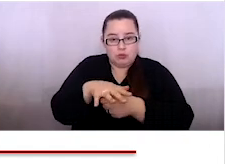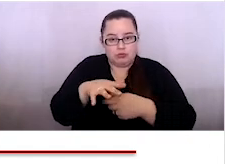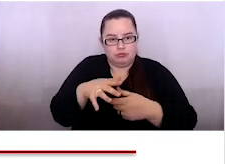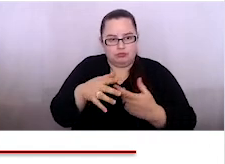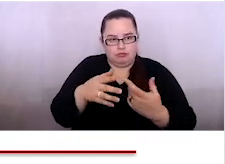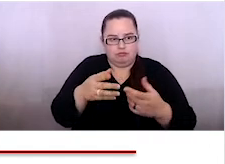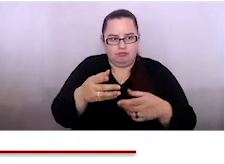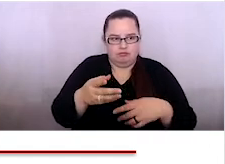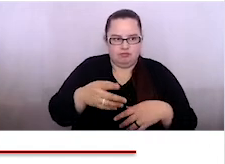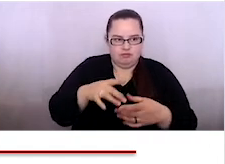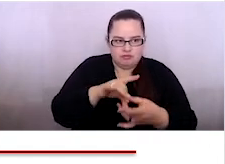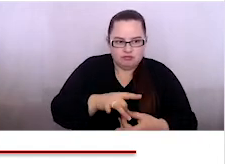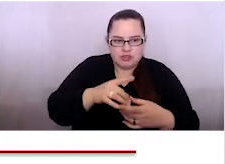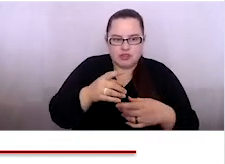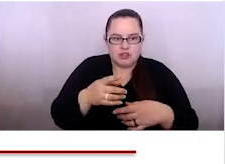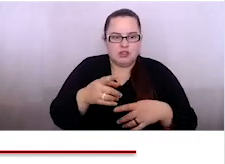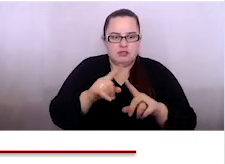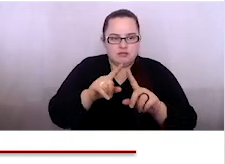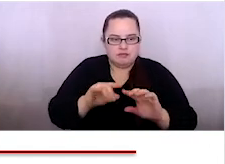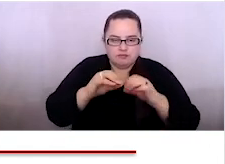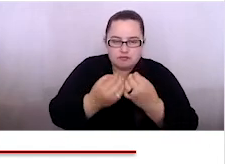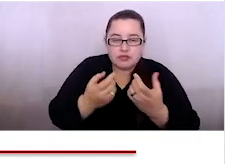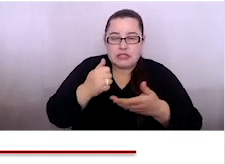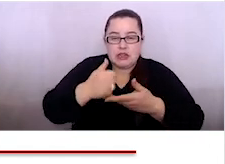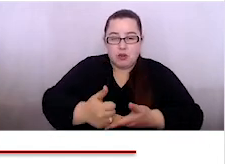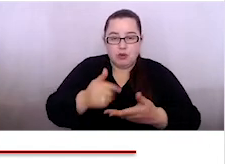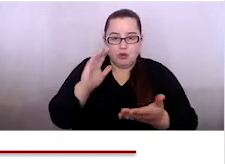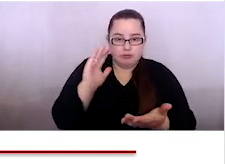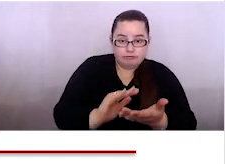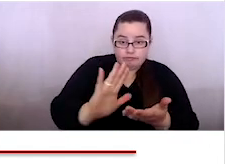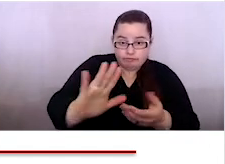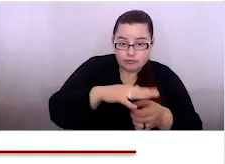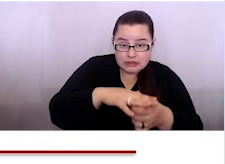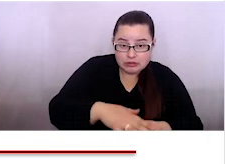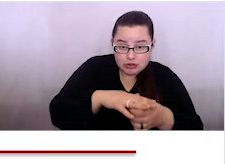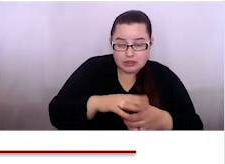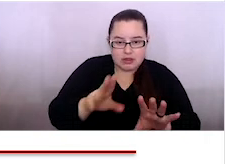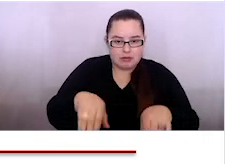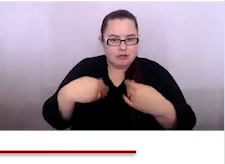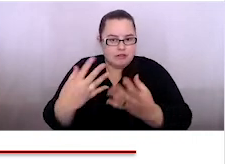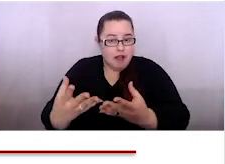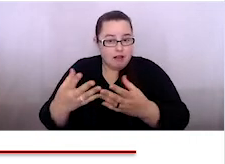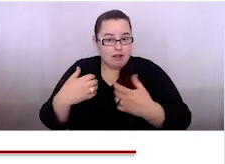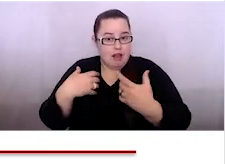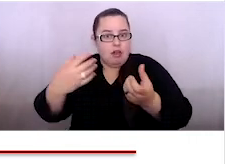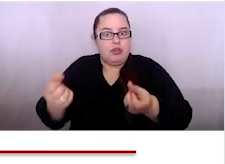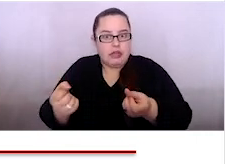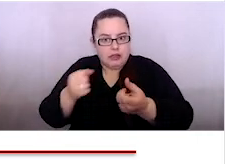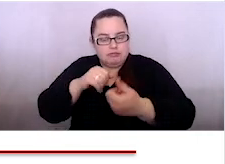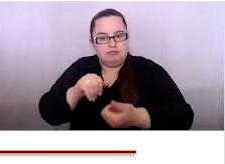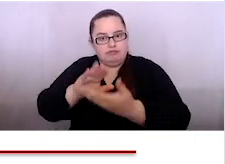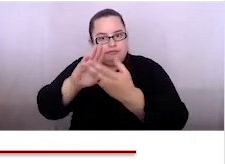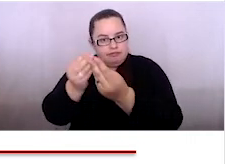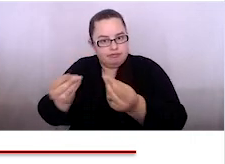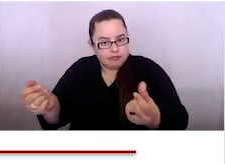with resources and tools to help minimize your stress and help provide healthy coping strategies. So listed on